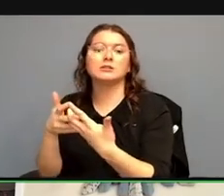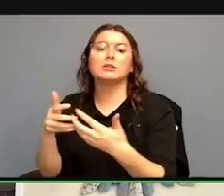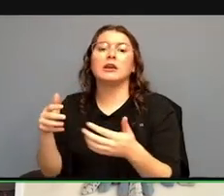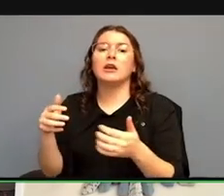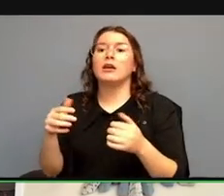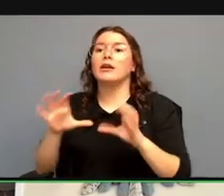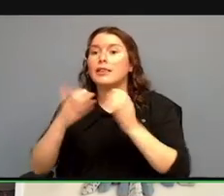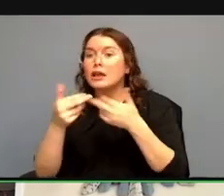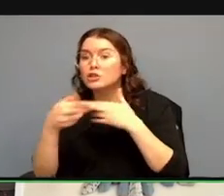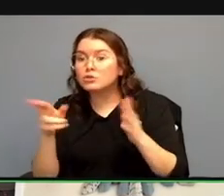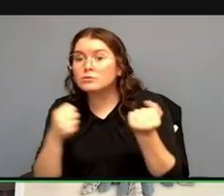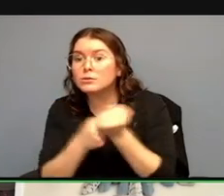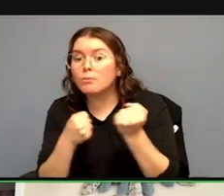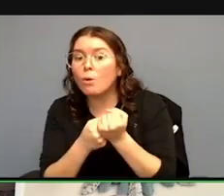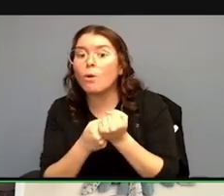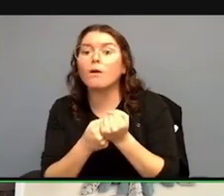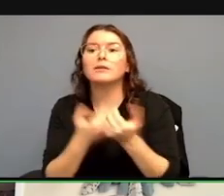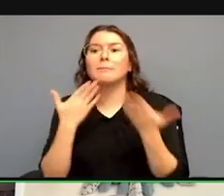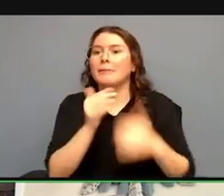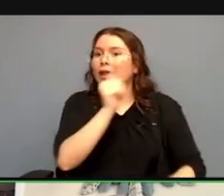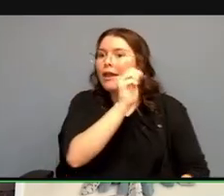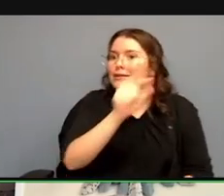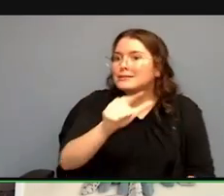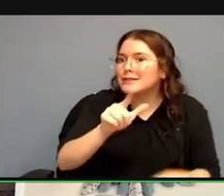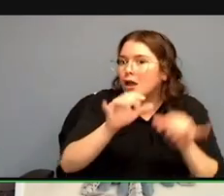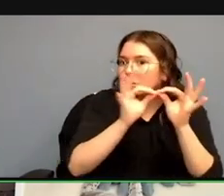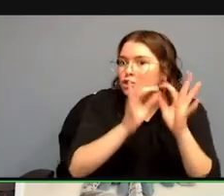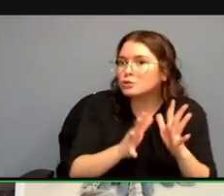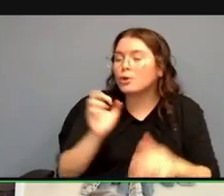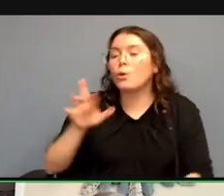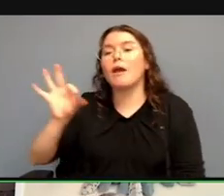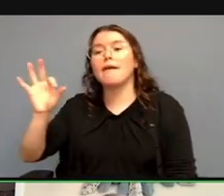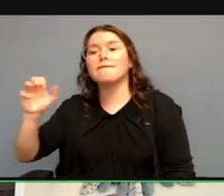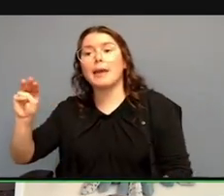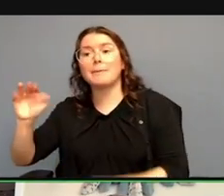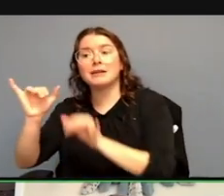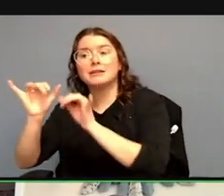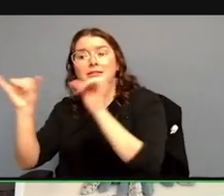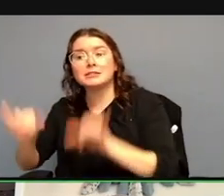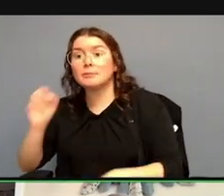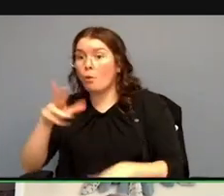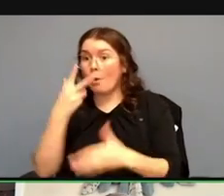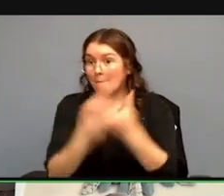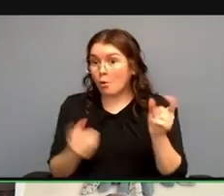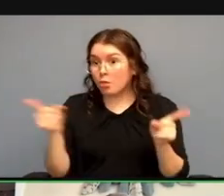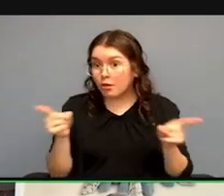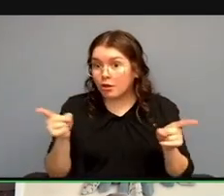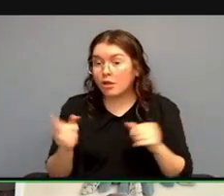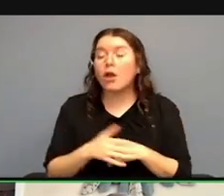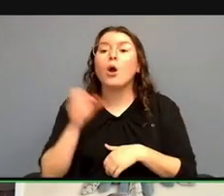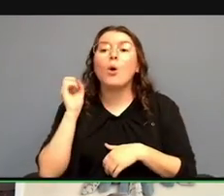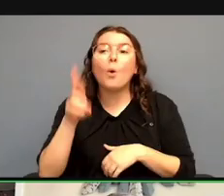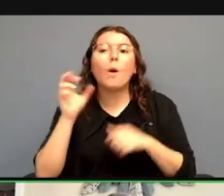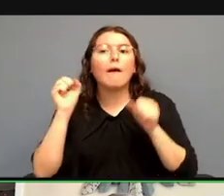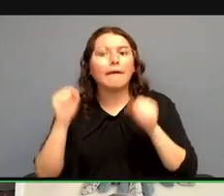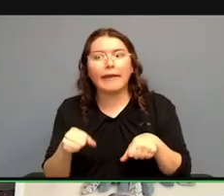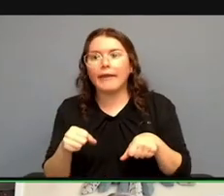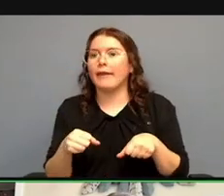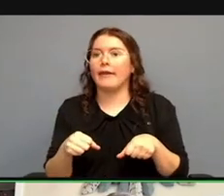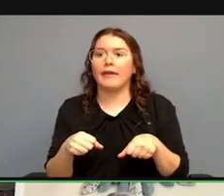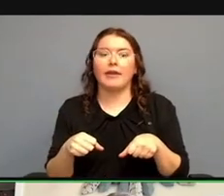an ASL interpreter or an FM system, or both. Or you can pursue both